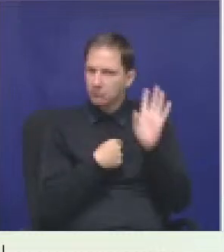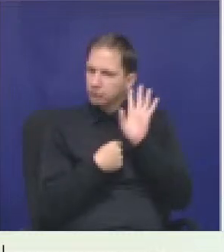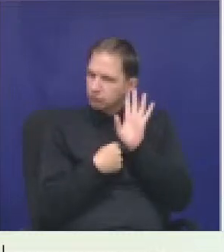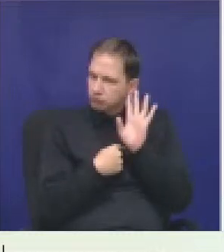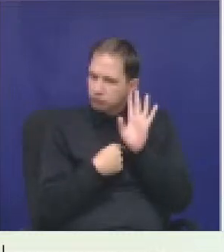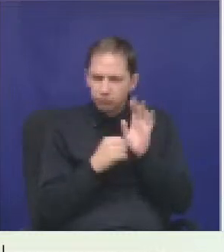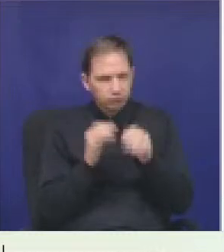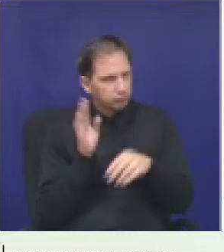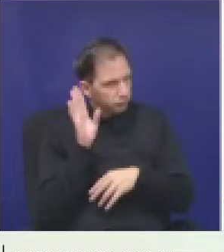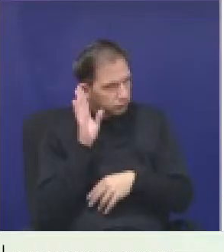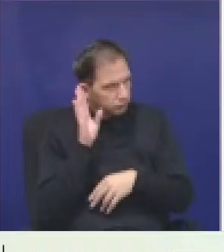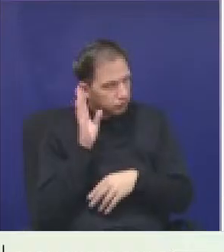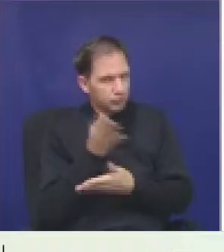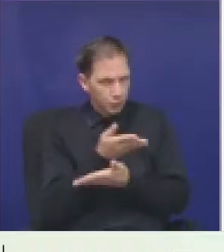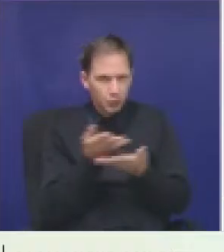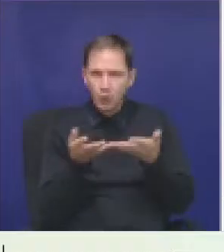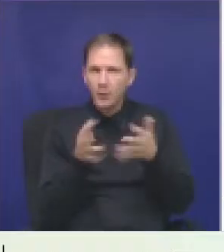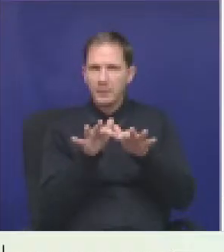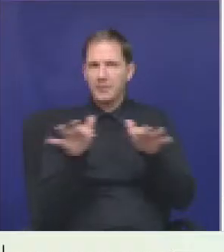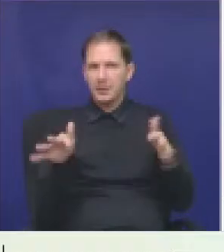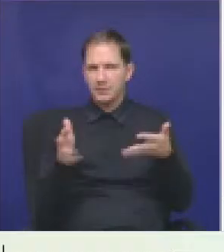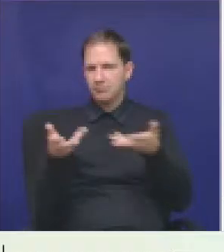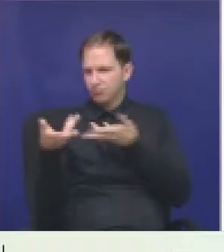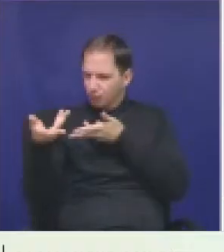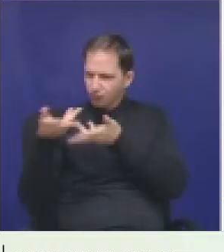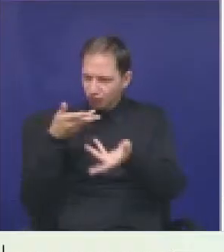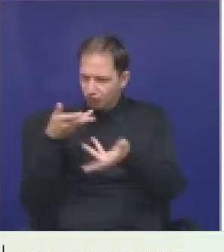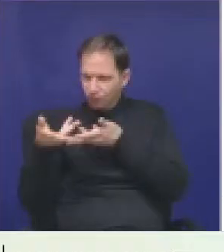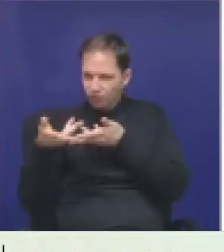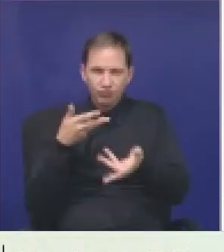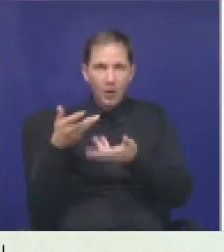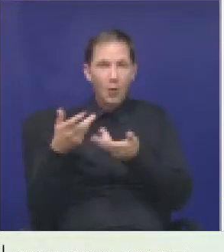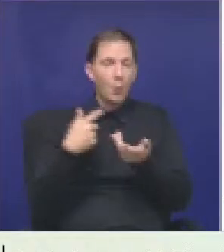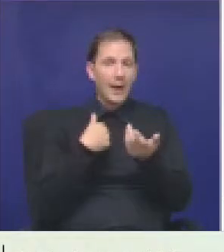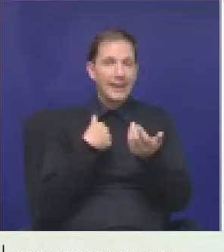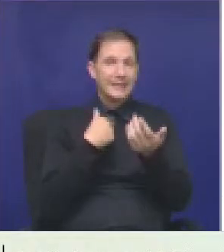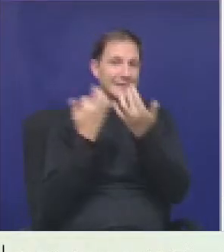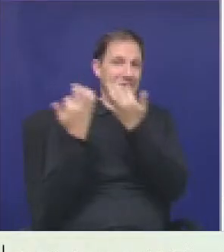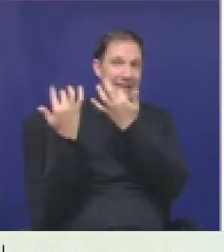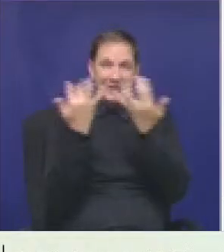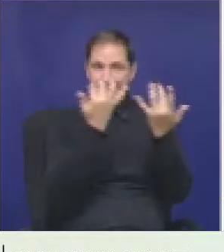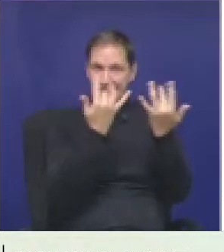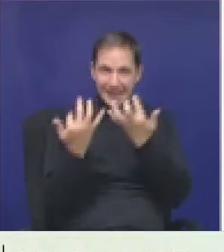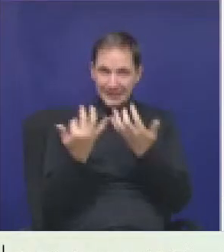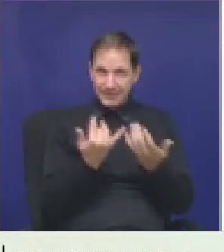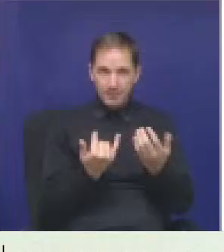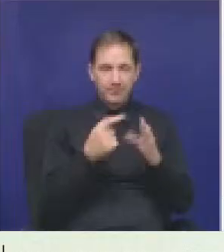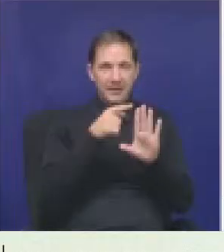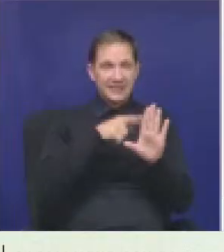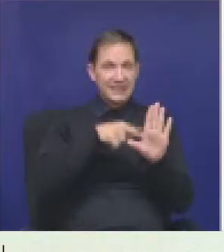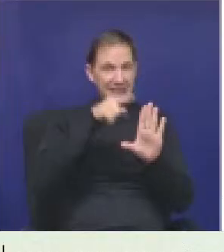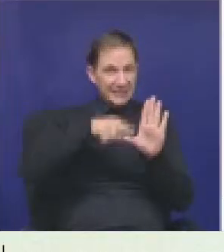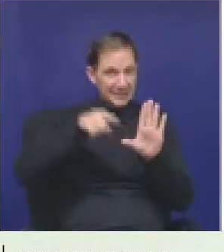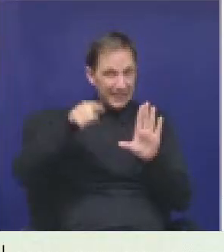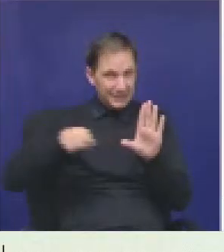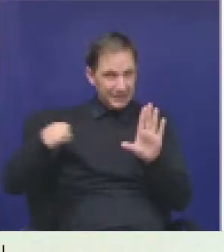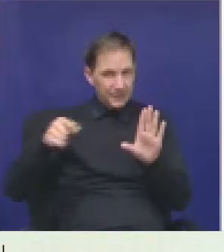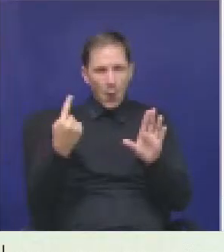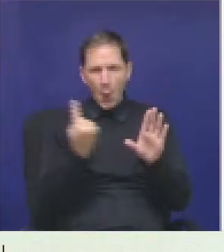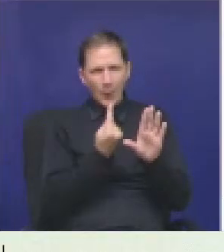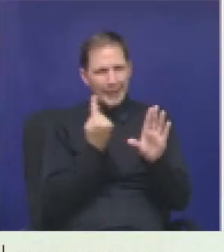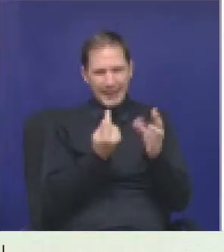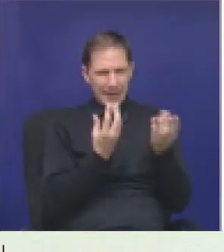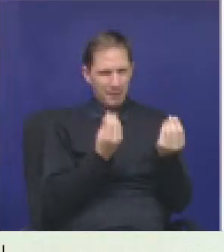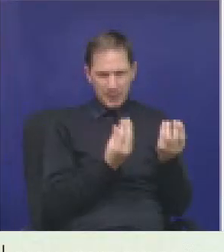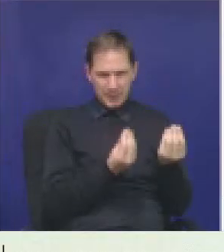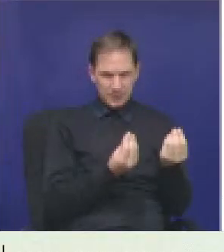say. Because statistics is not just about numbers, they are our stories, they are our